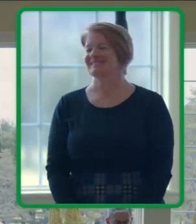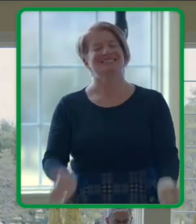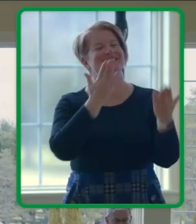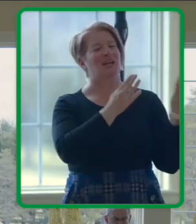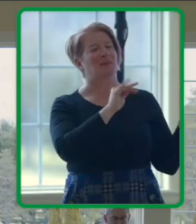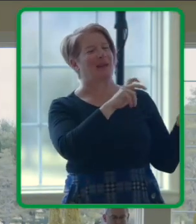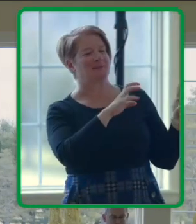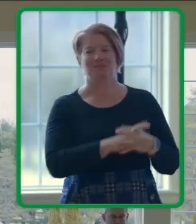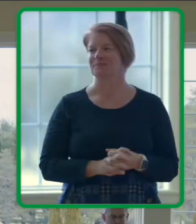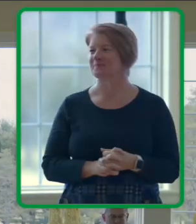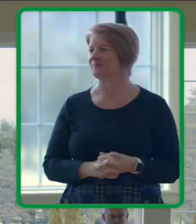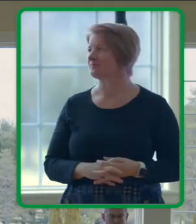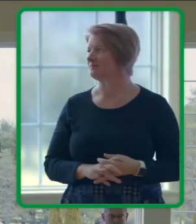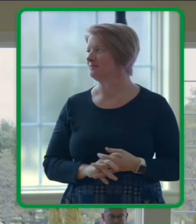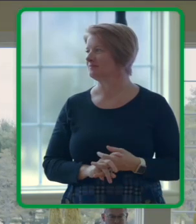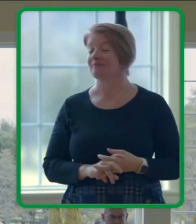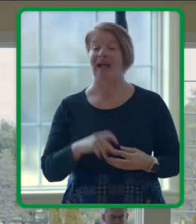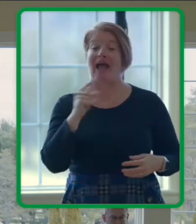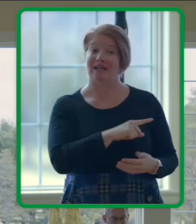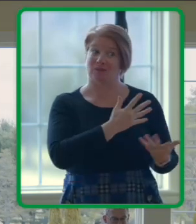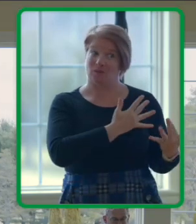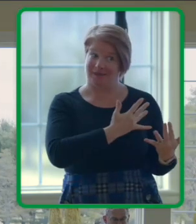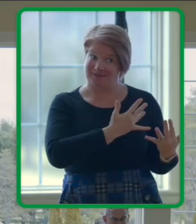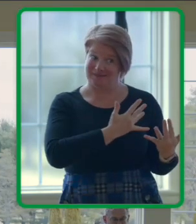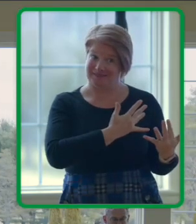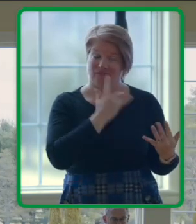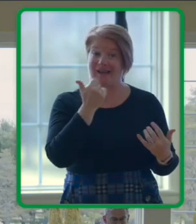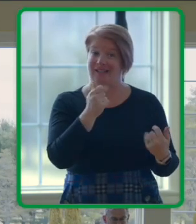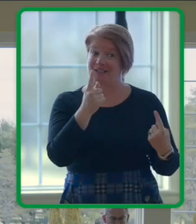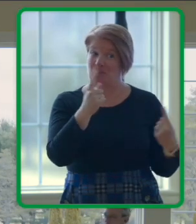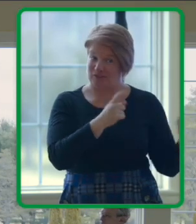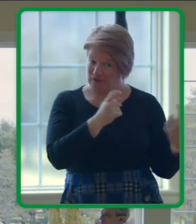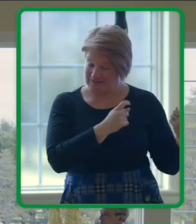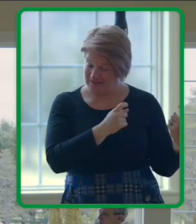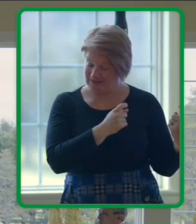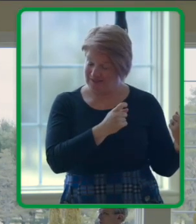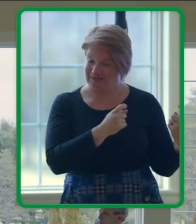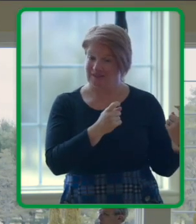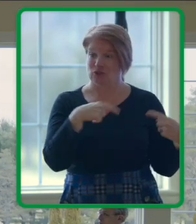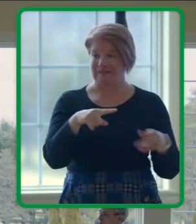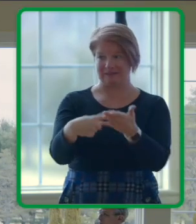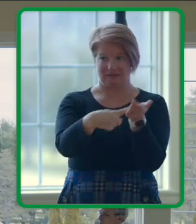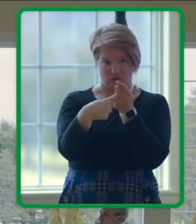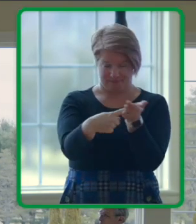Thanks, Mike. I asked them to stand by for questions during any discussion